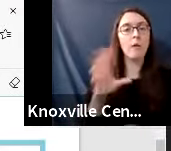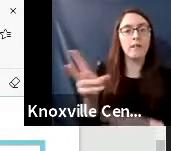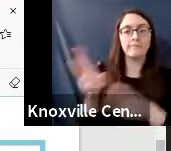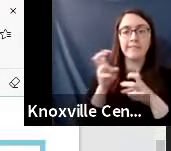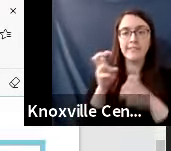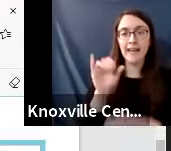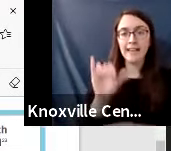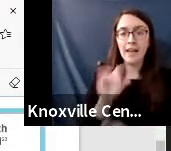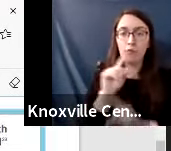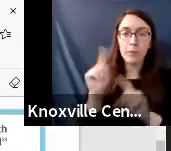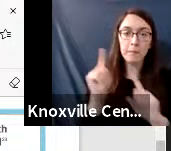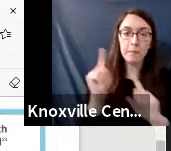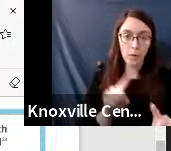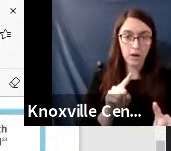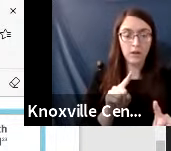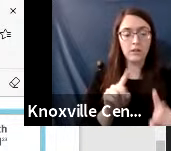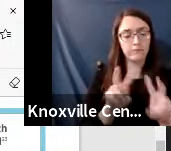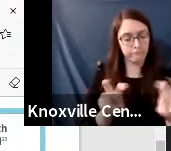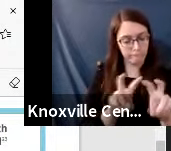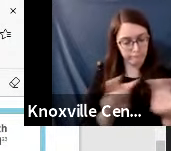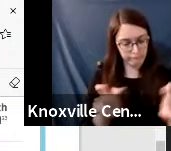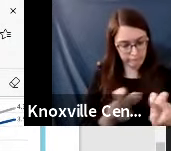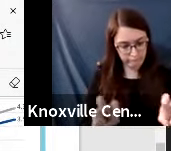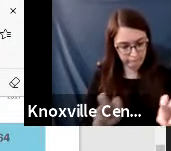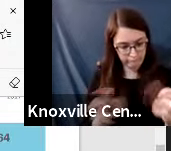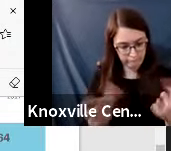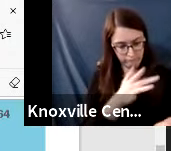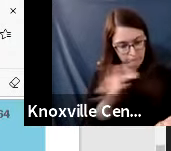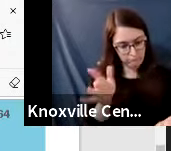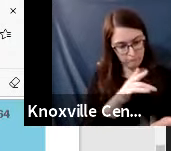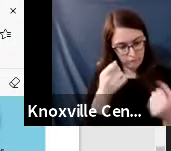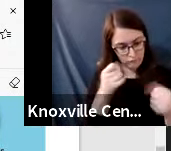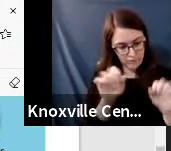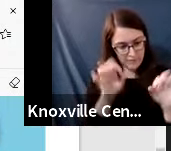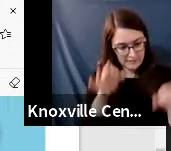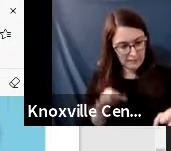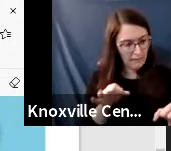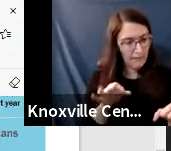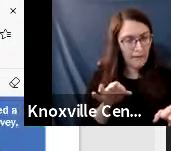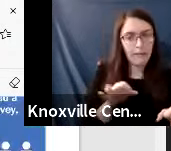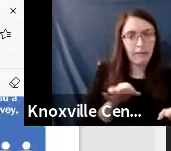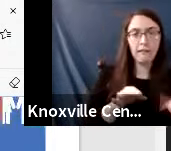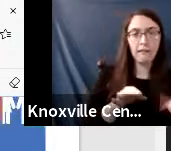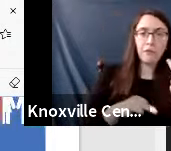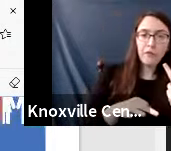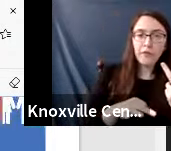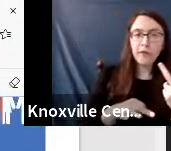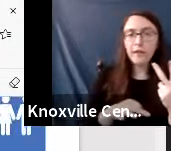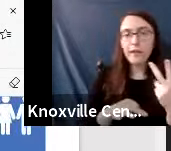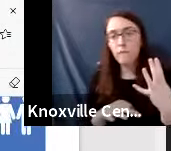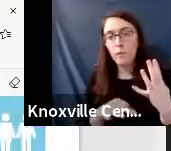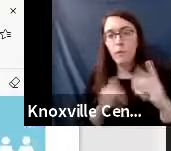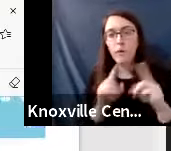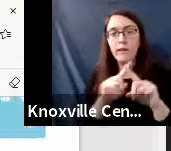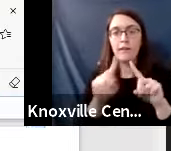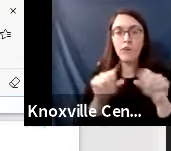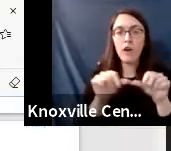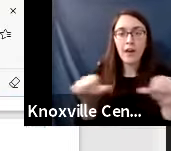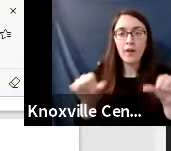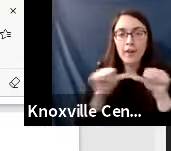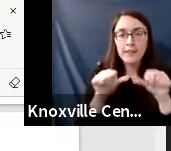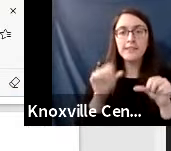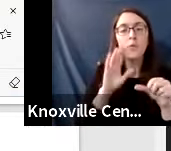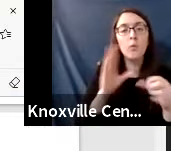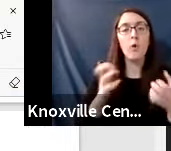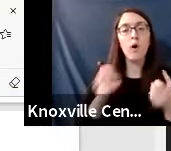and look through it, decide on 3 or 4 areas of health that they will want to